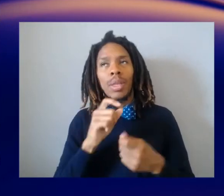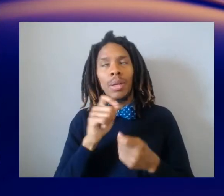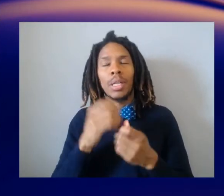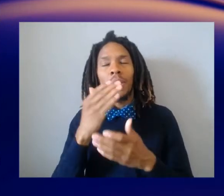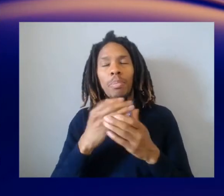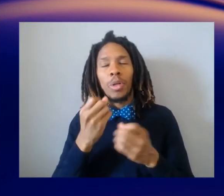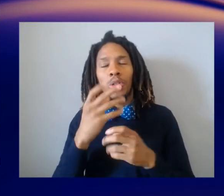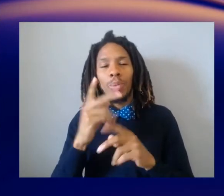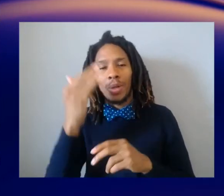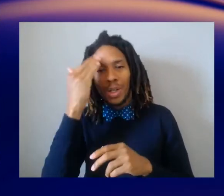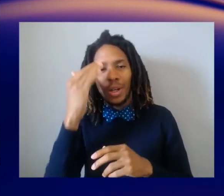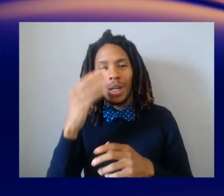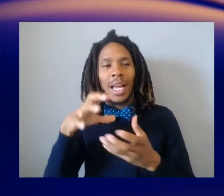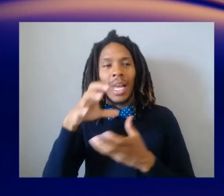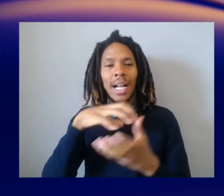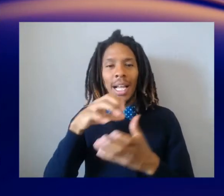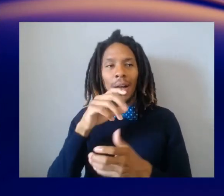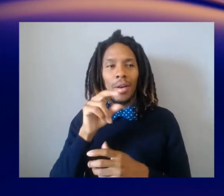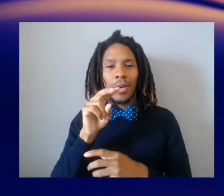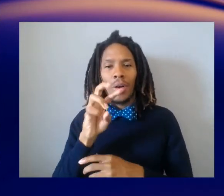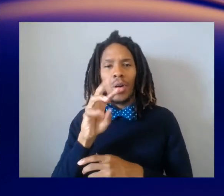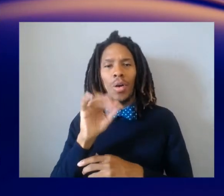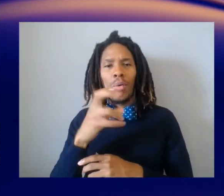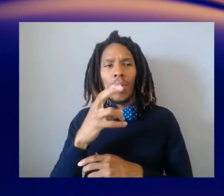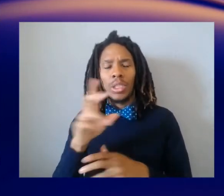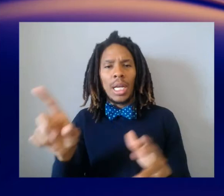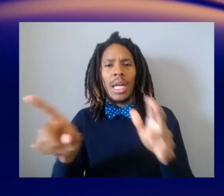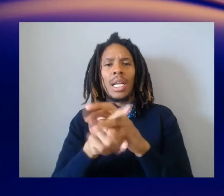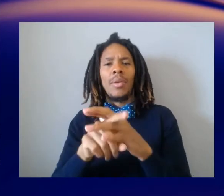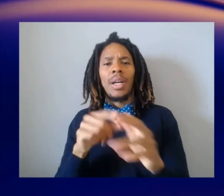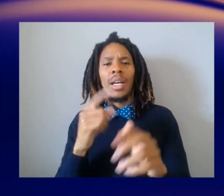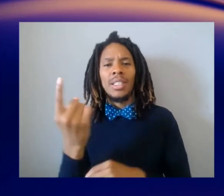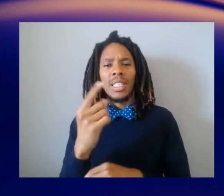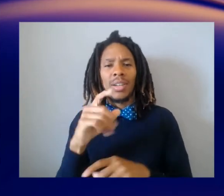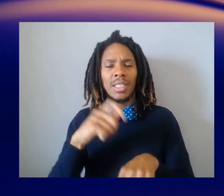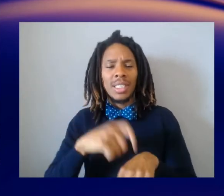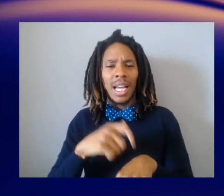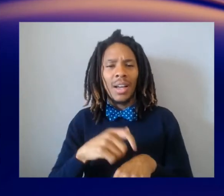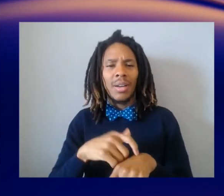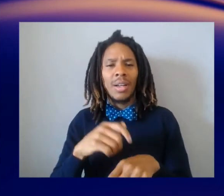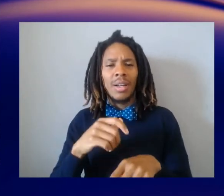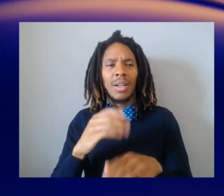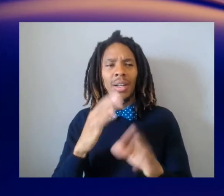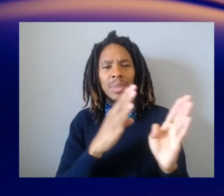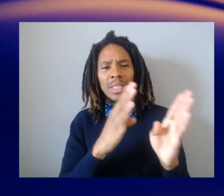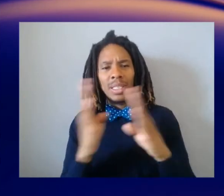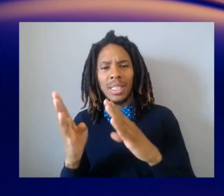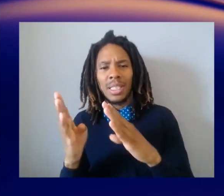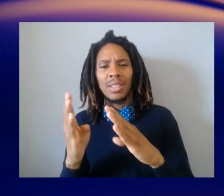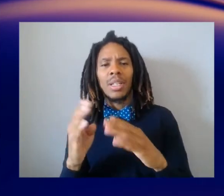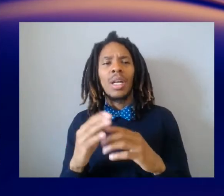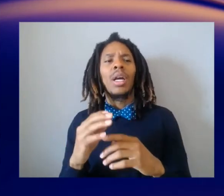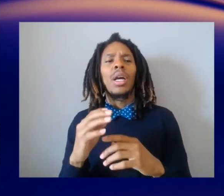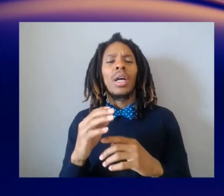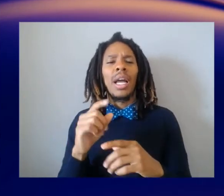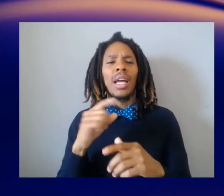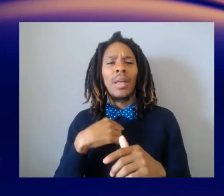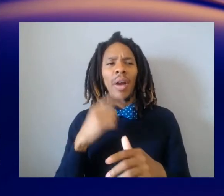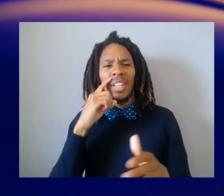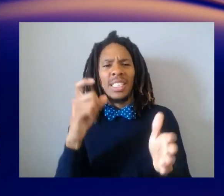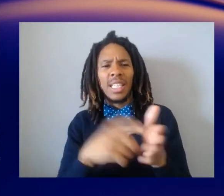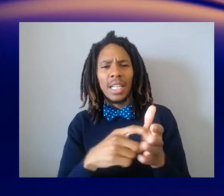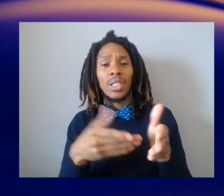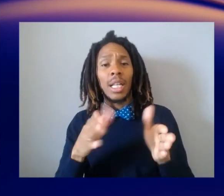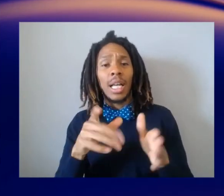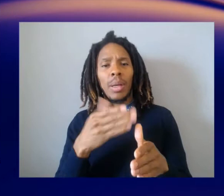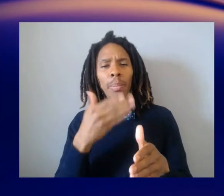is Cloudwatch anomaly detection, right? Where we have a single time series, and then we can throw an anomaly detection model on that. And what that allows you to do is be able to better